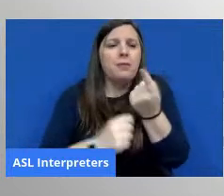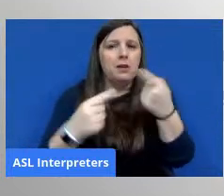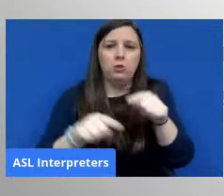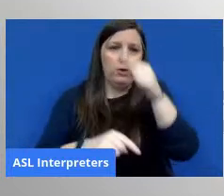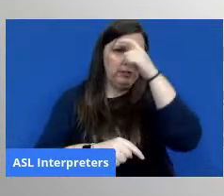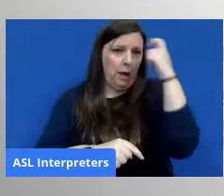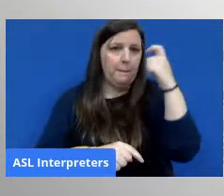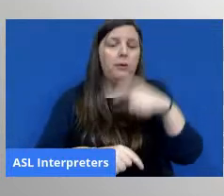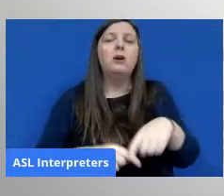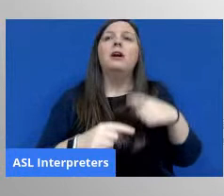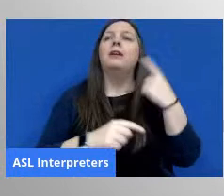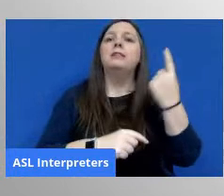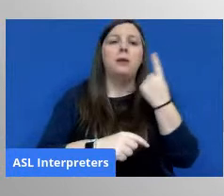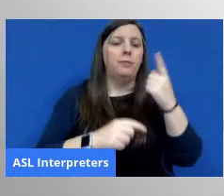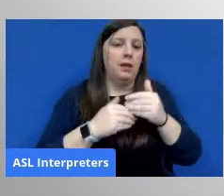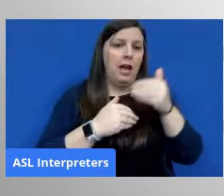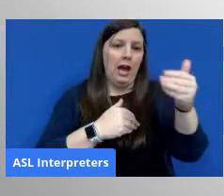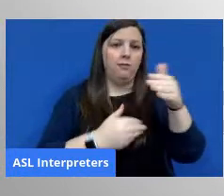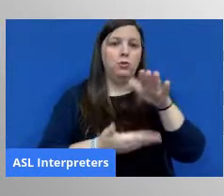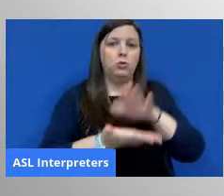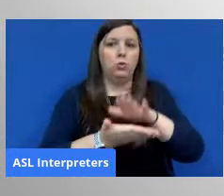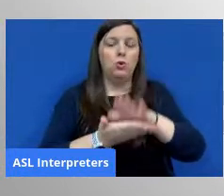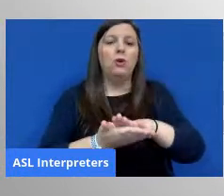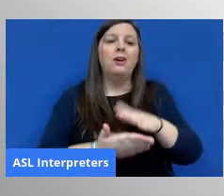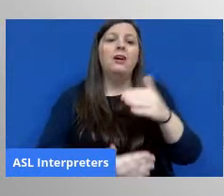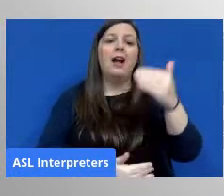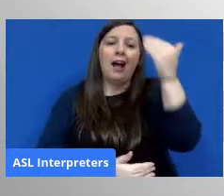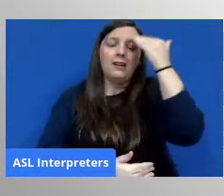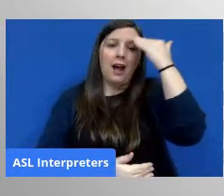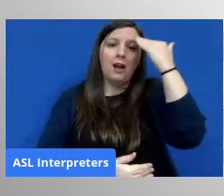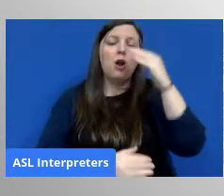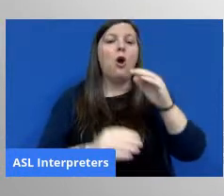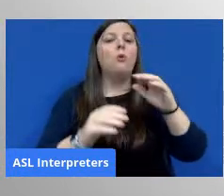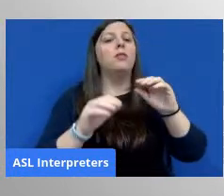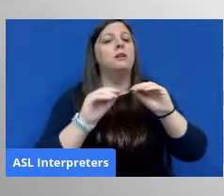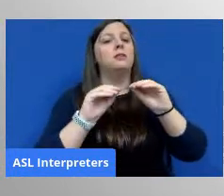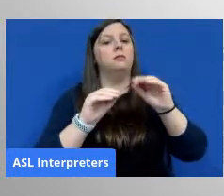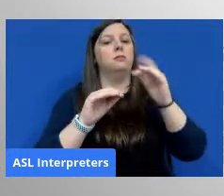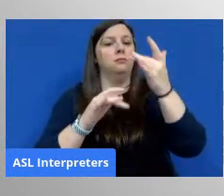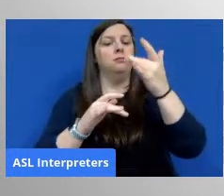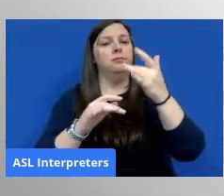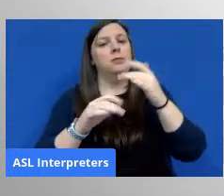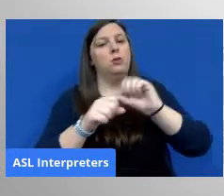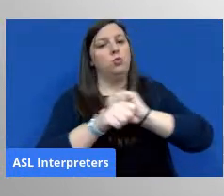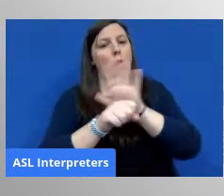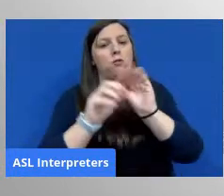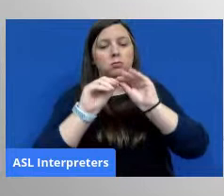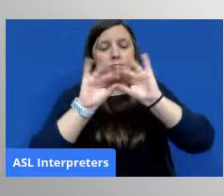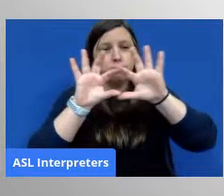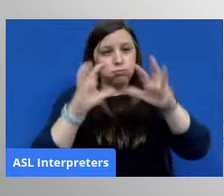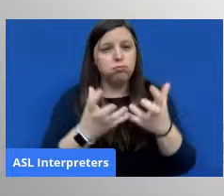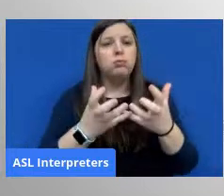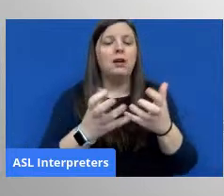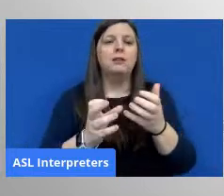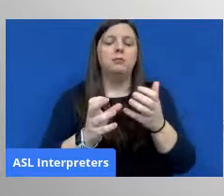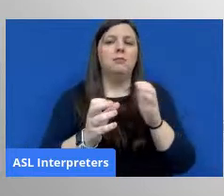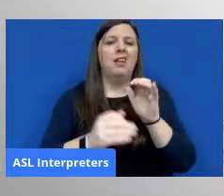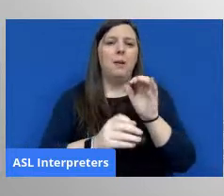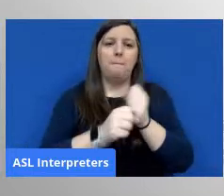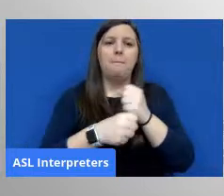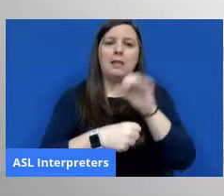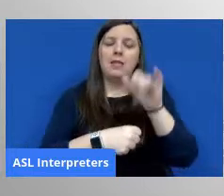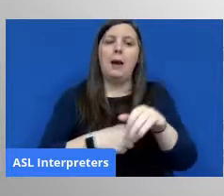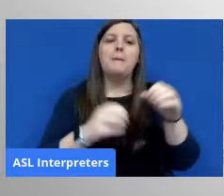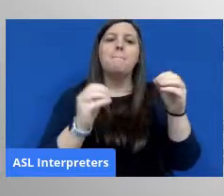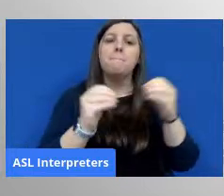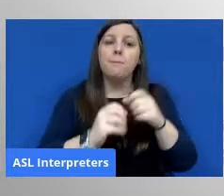And I think that this pandemic has made that even more necessary. Once we get out from under this, we have a lot